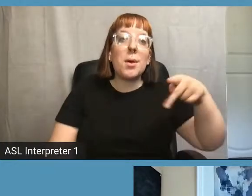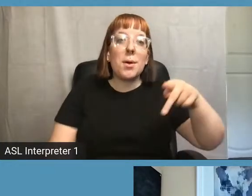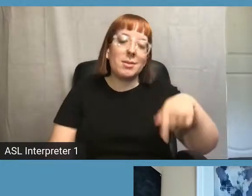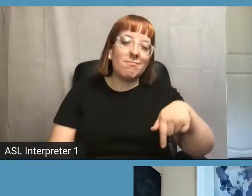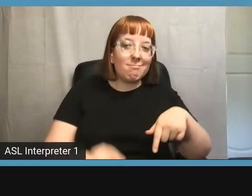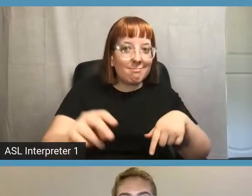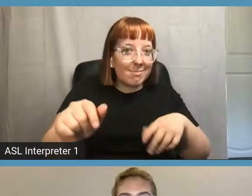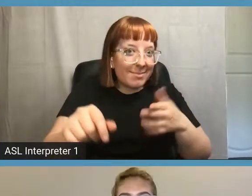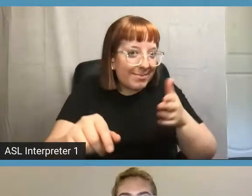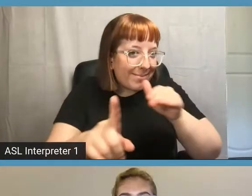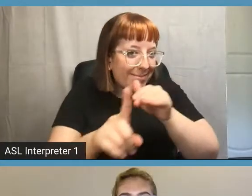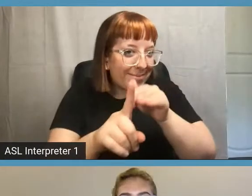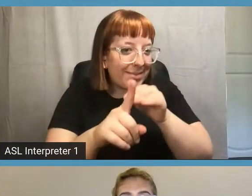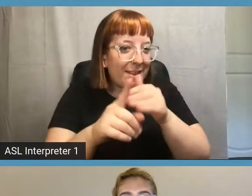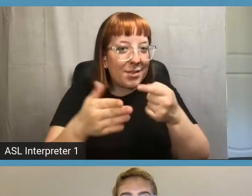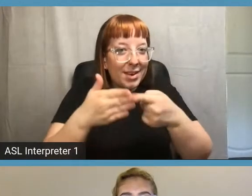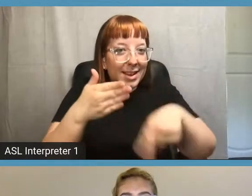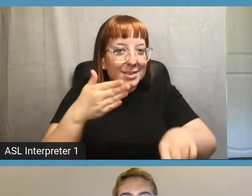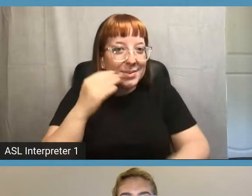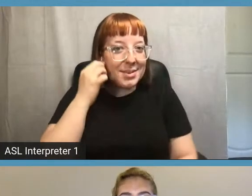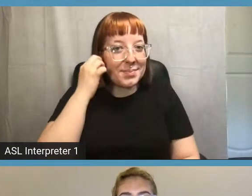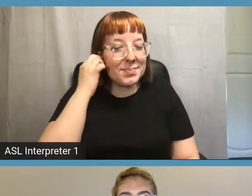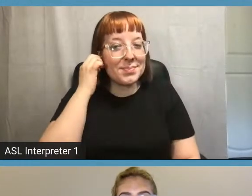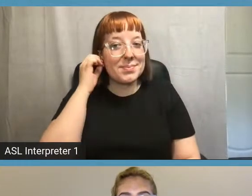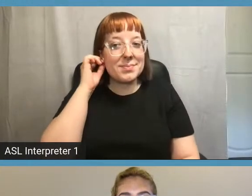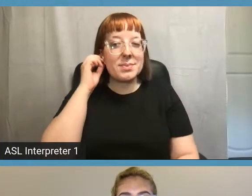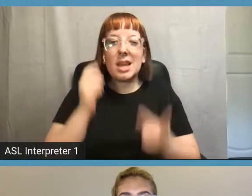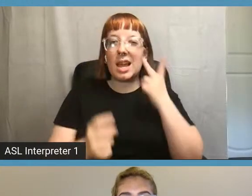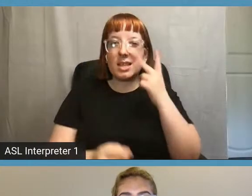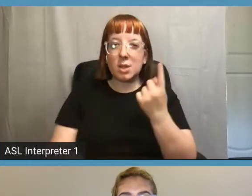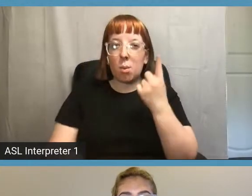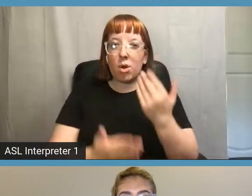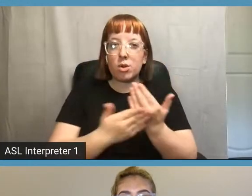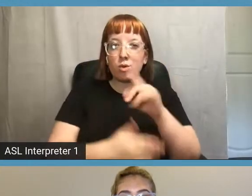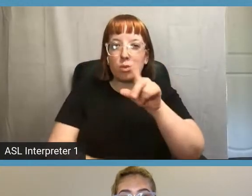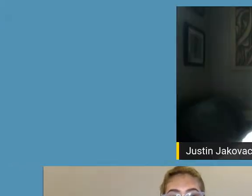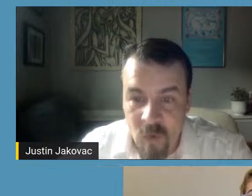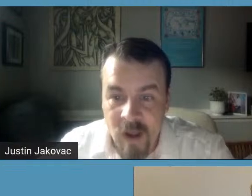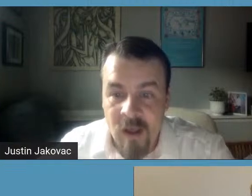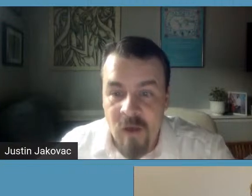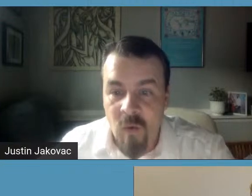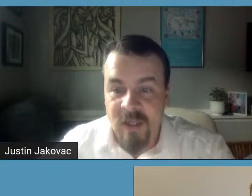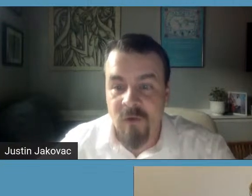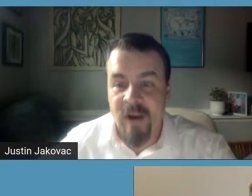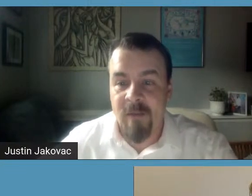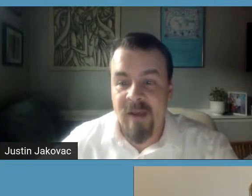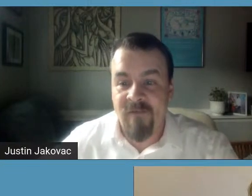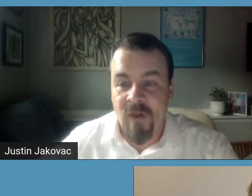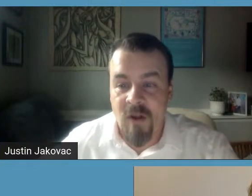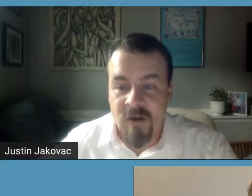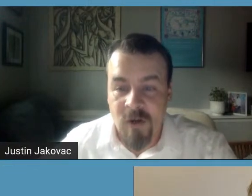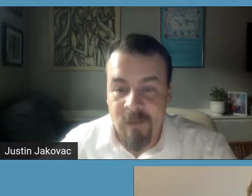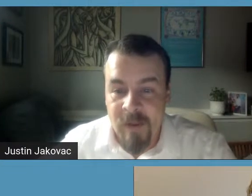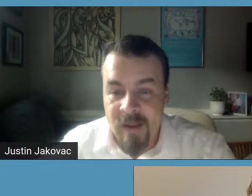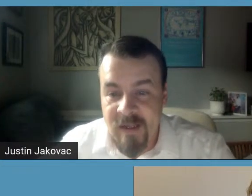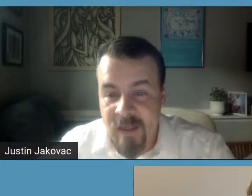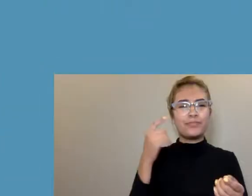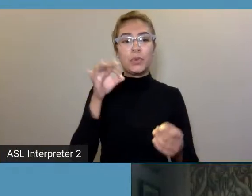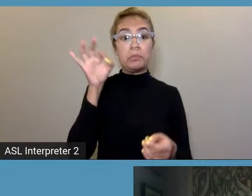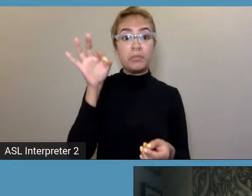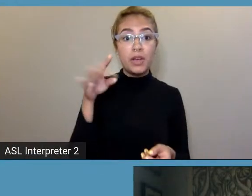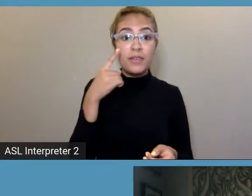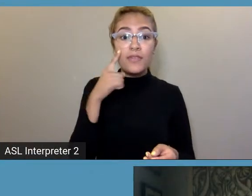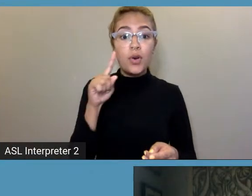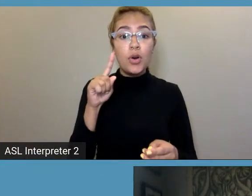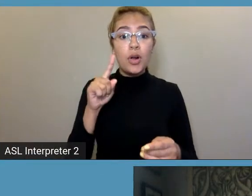kind of thing. I do see one new question from Nancy. What do you recommend for long-term